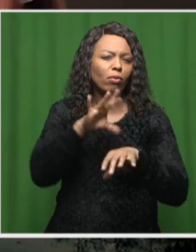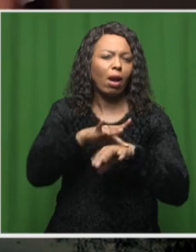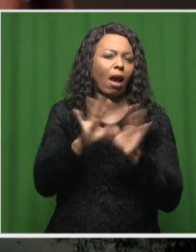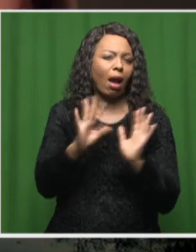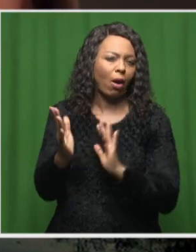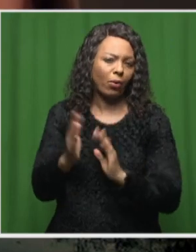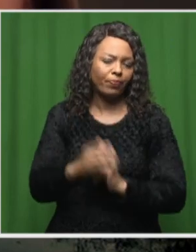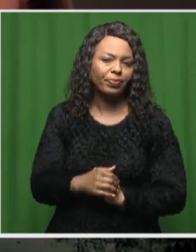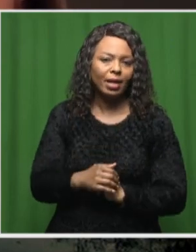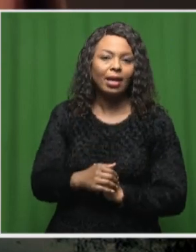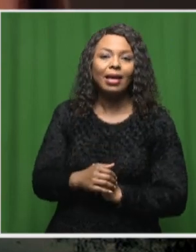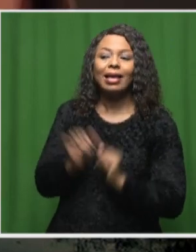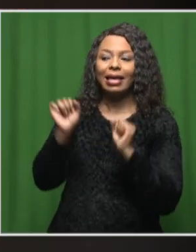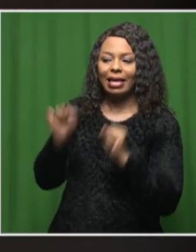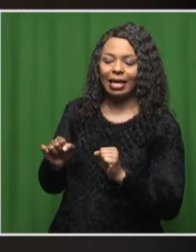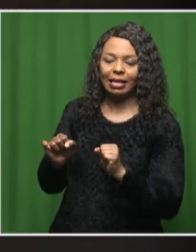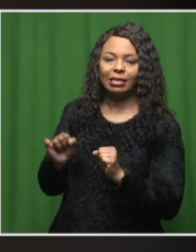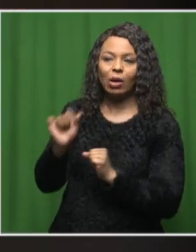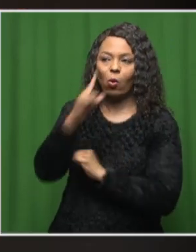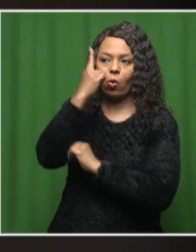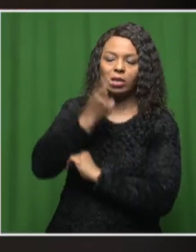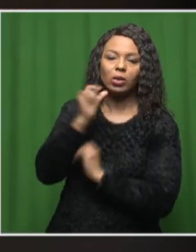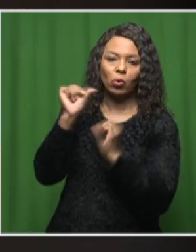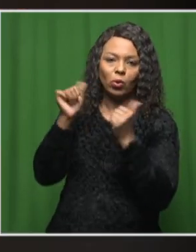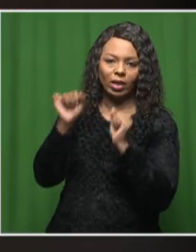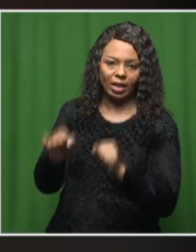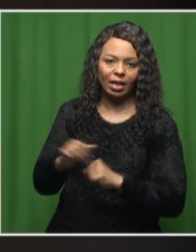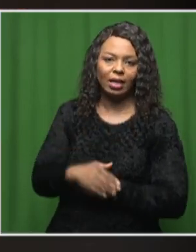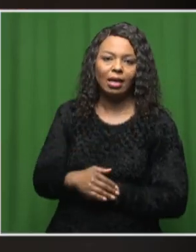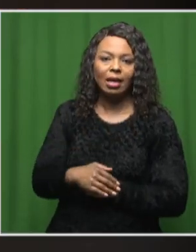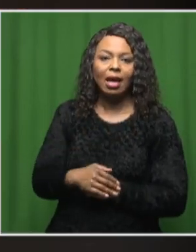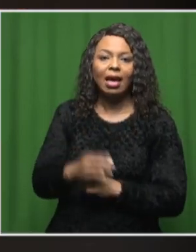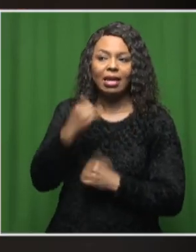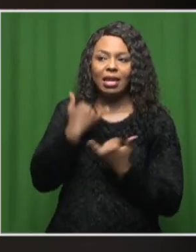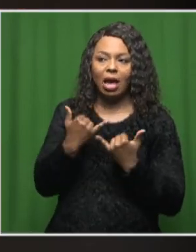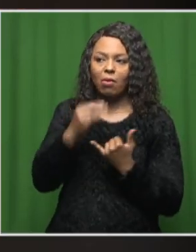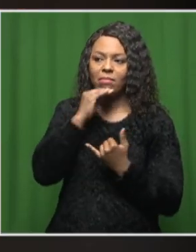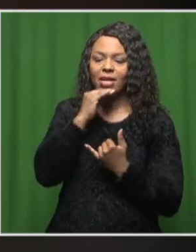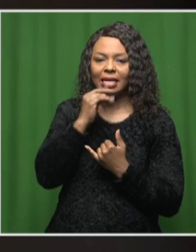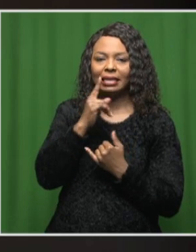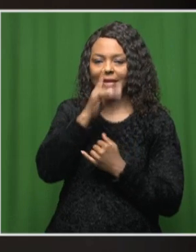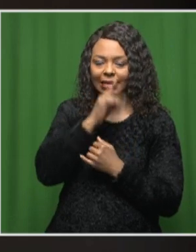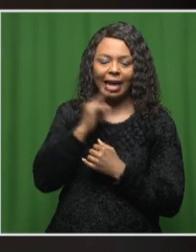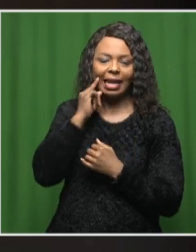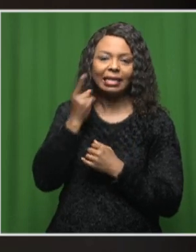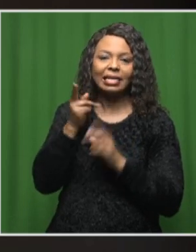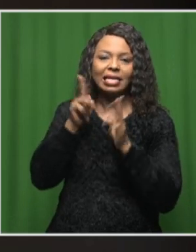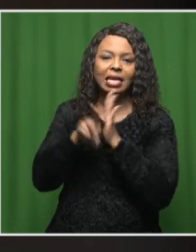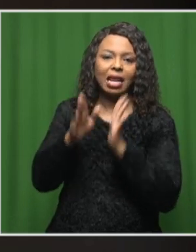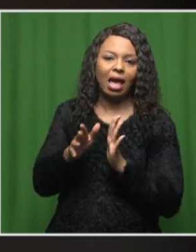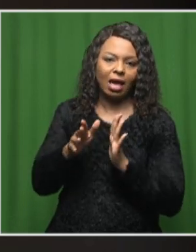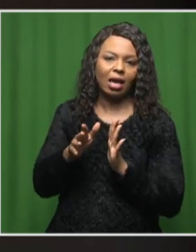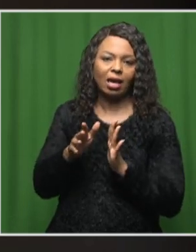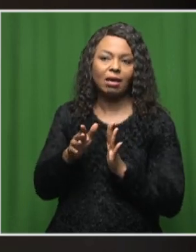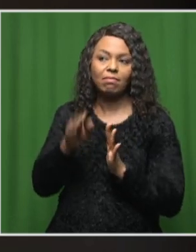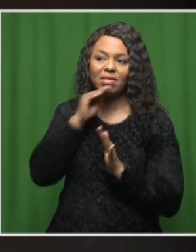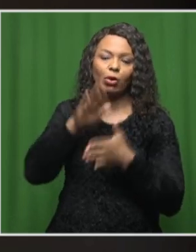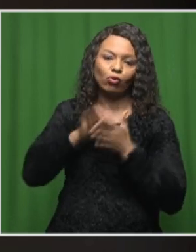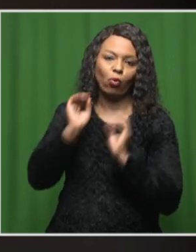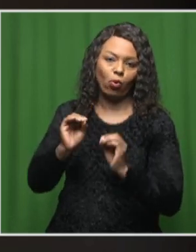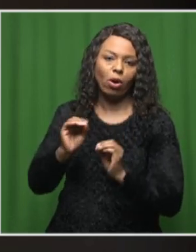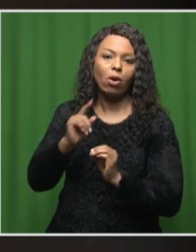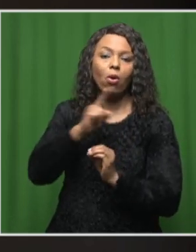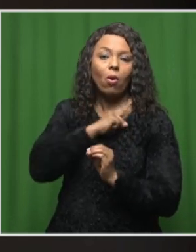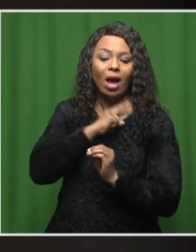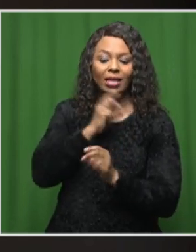Yes, that's a great question, and it's not called a silent killer for no good reason. I think that the difficulty is that